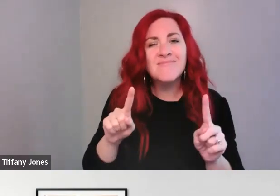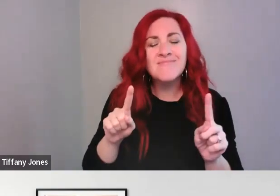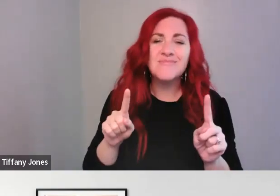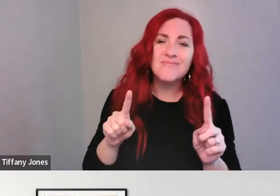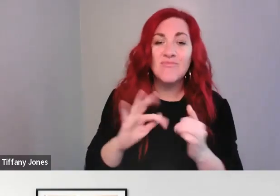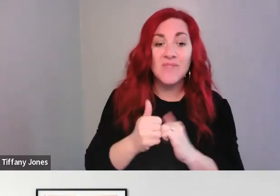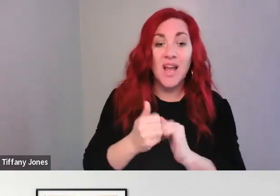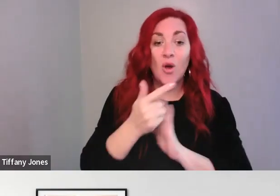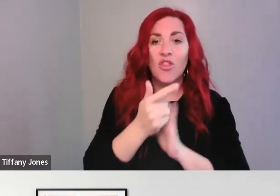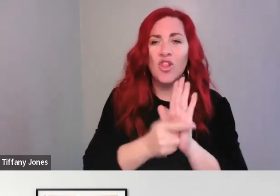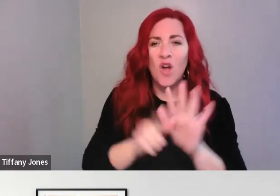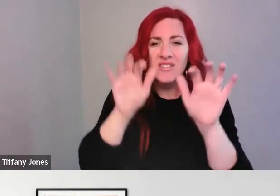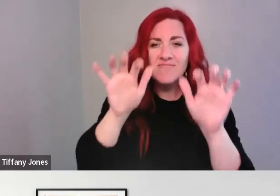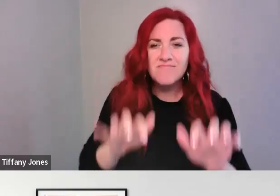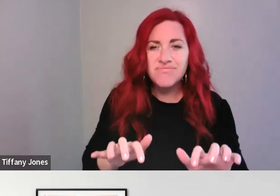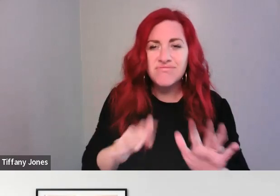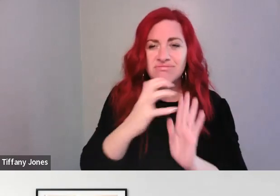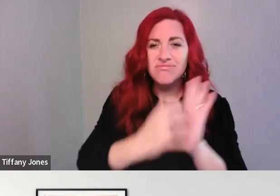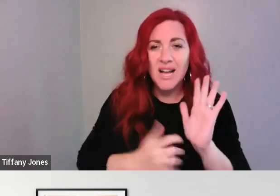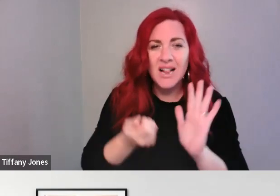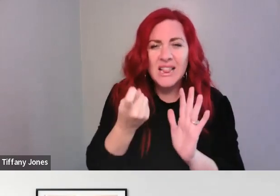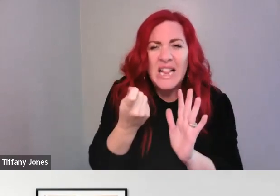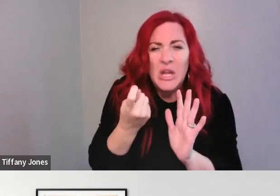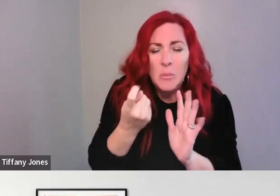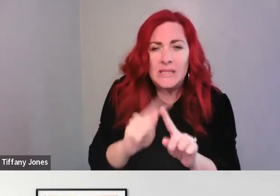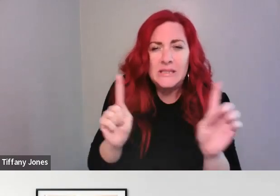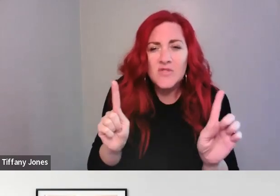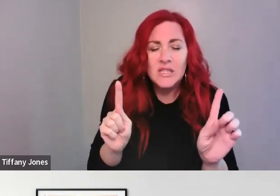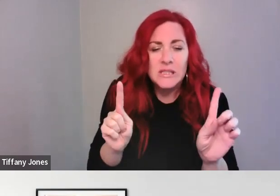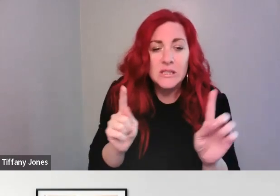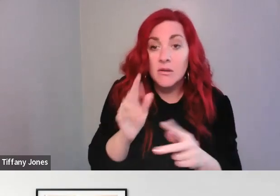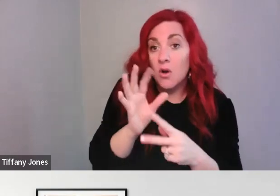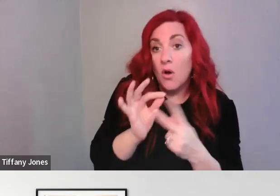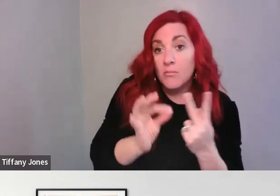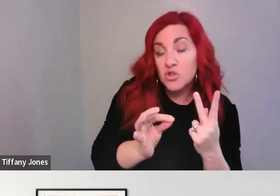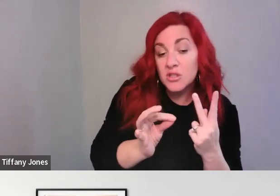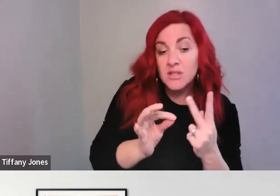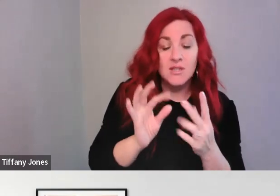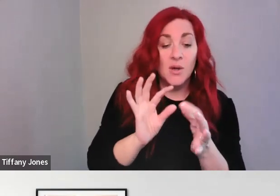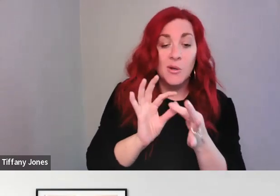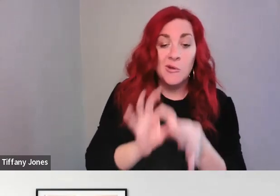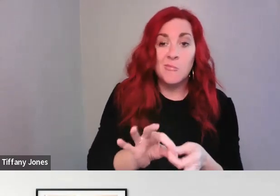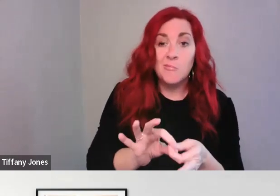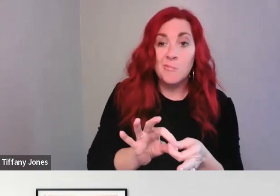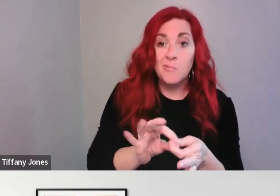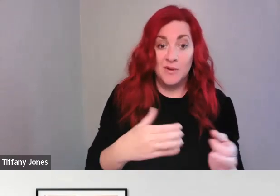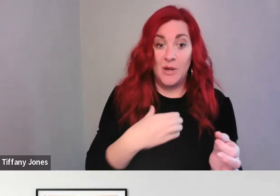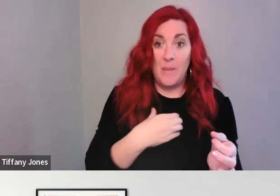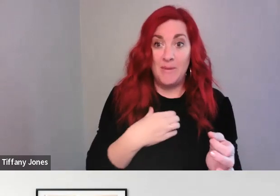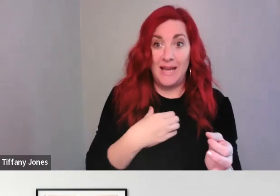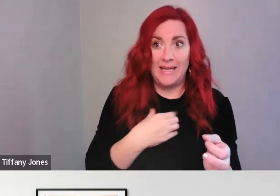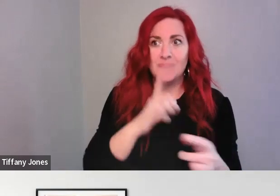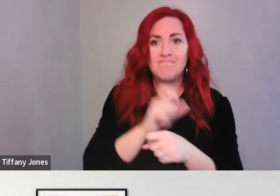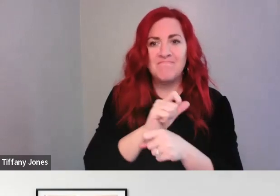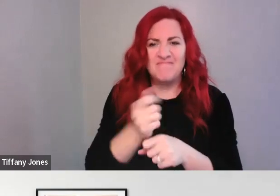the laws are written is slightly different in each one, and the options for complaining essentially